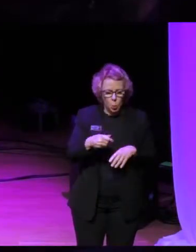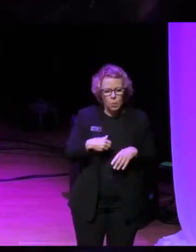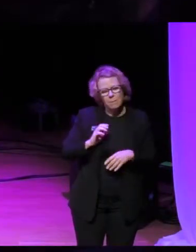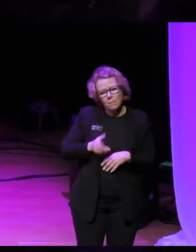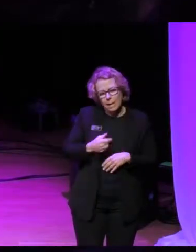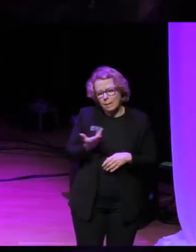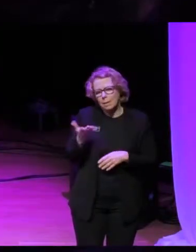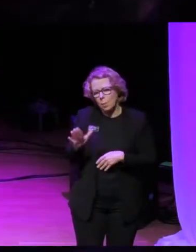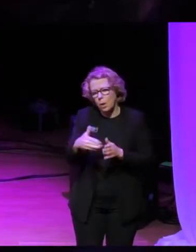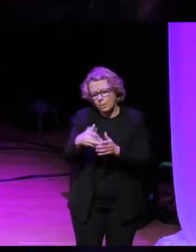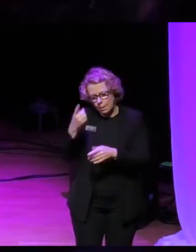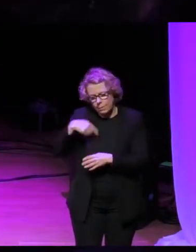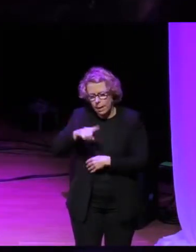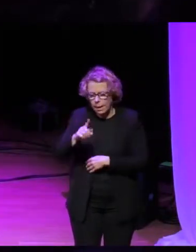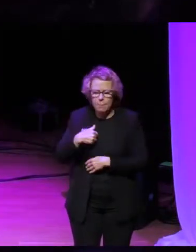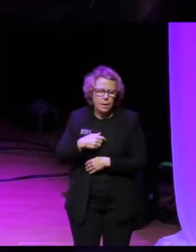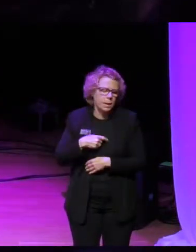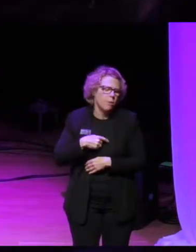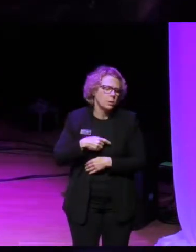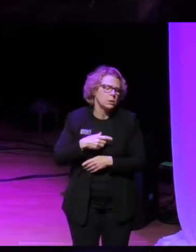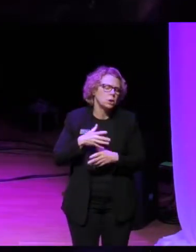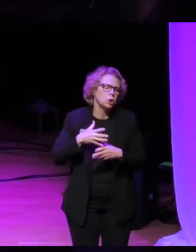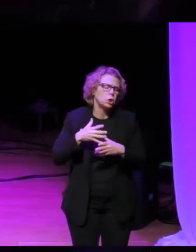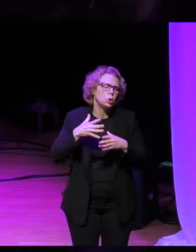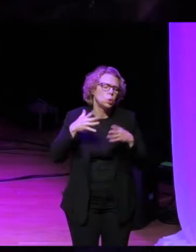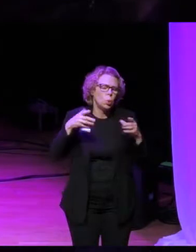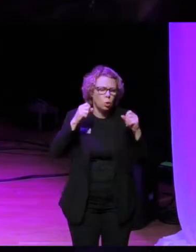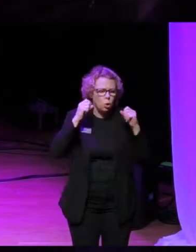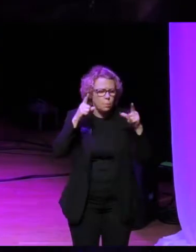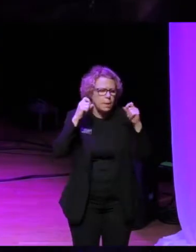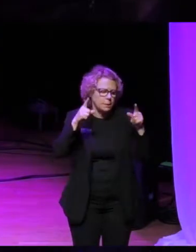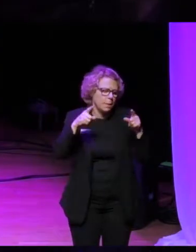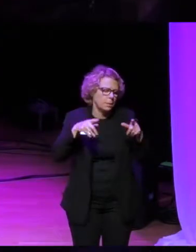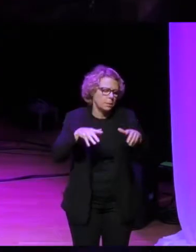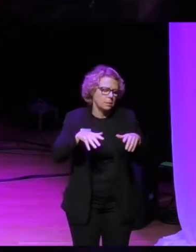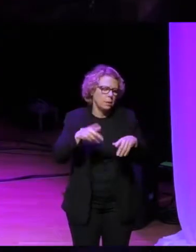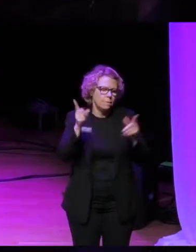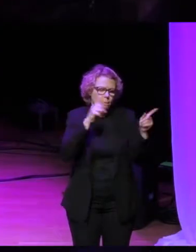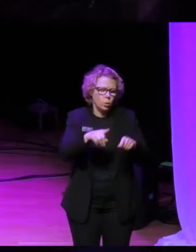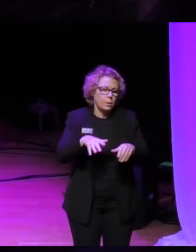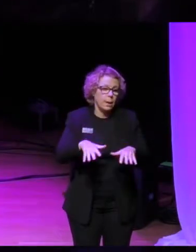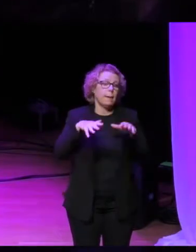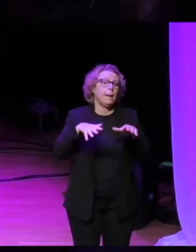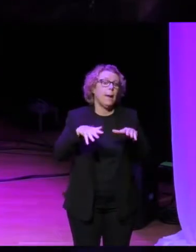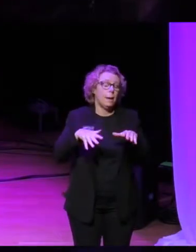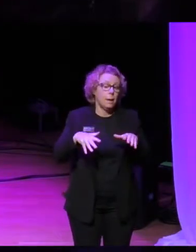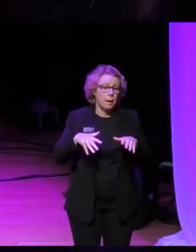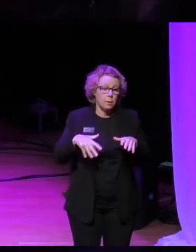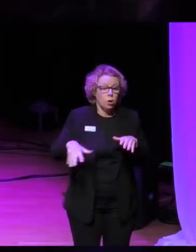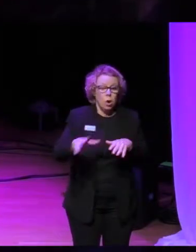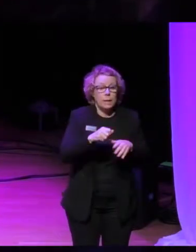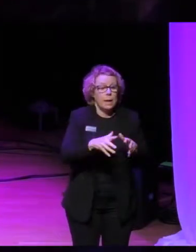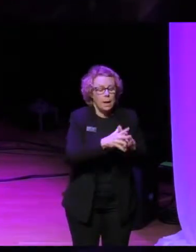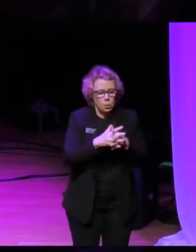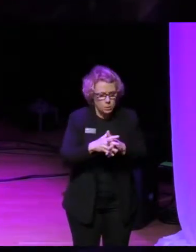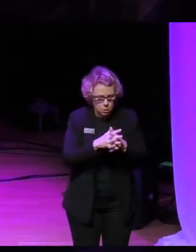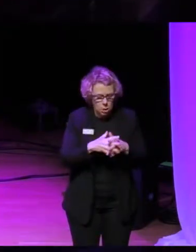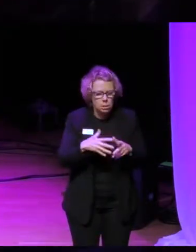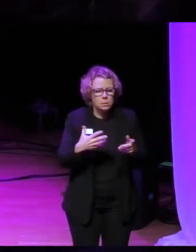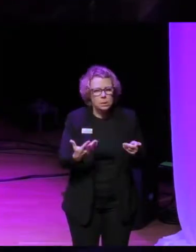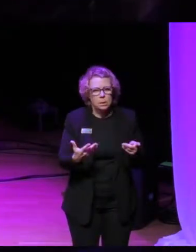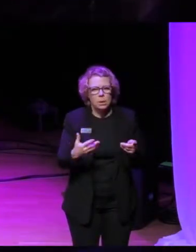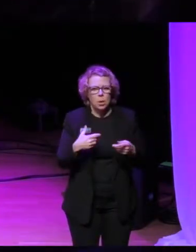instance of a huge public outcry from across the country, and including on the part of elected